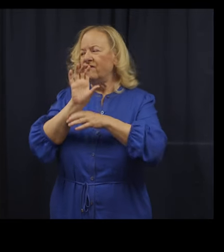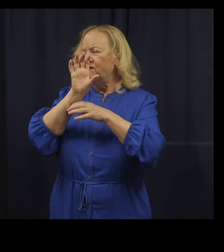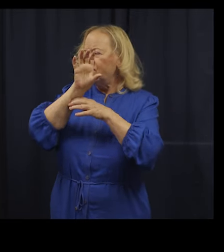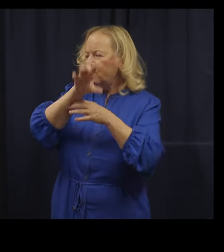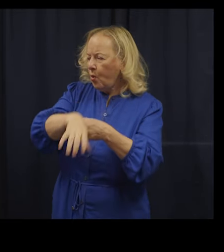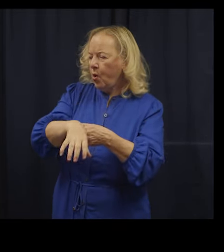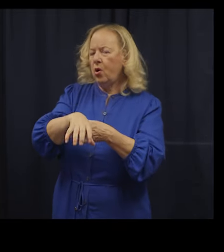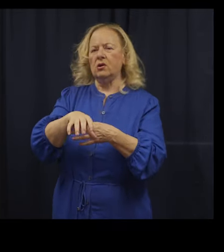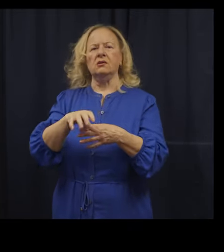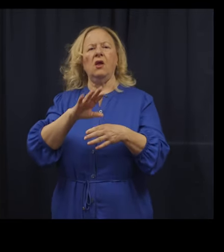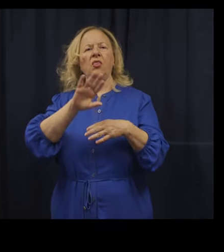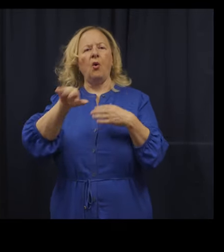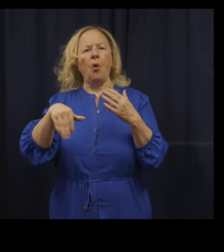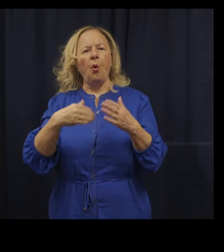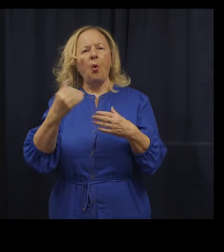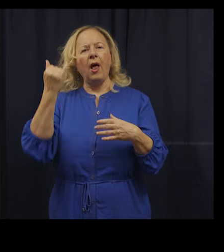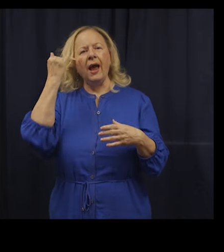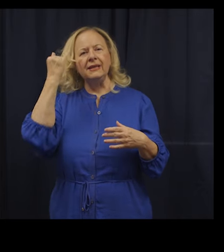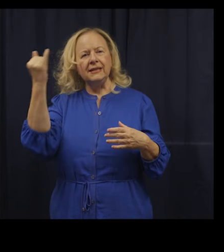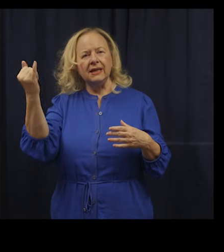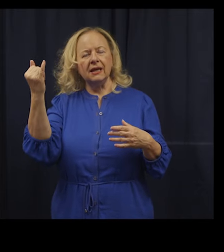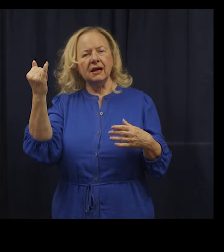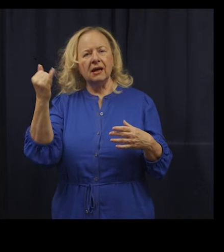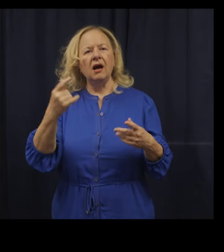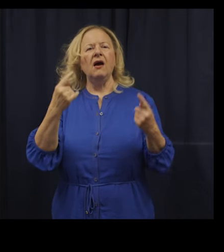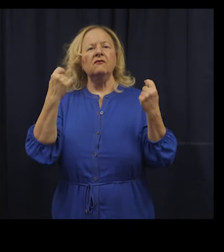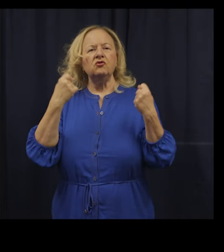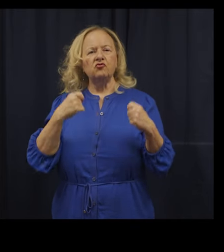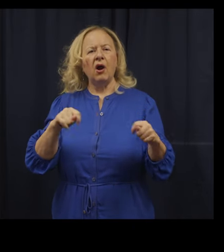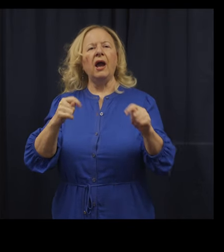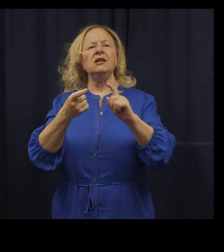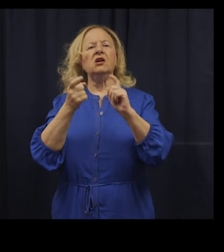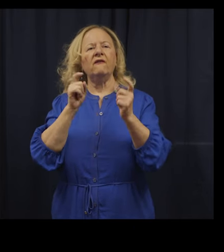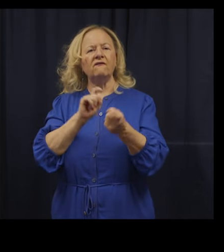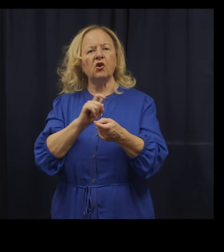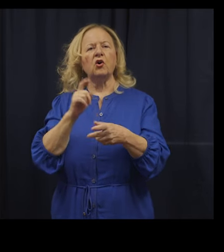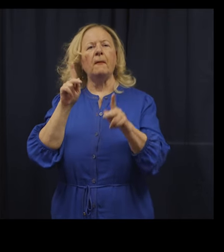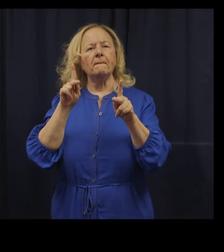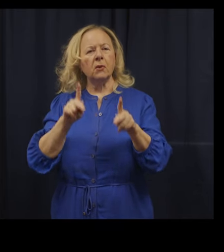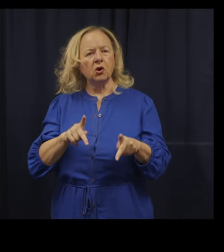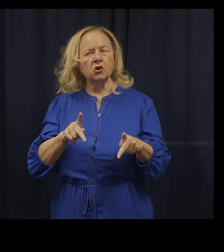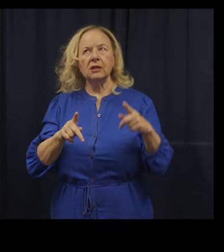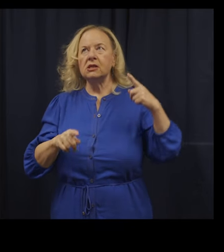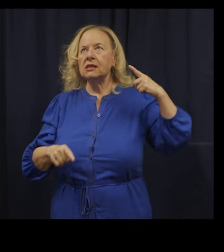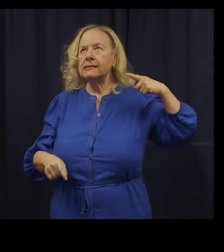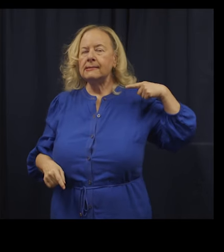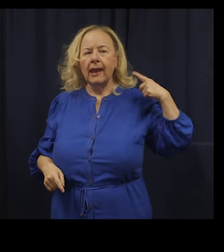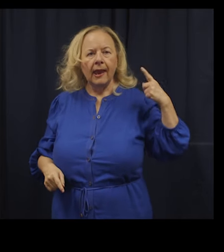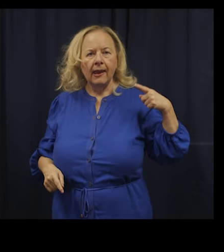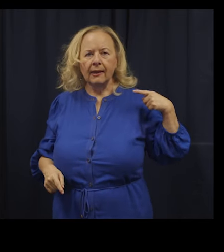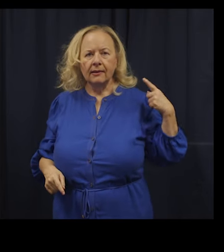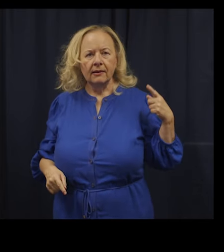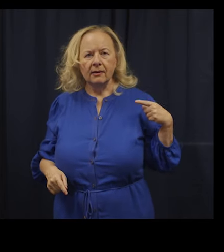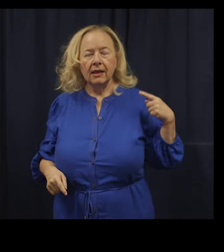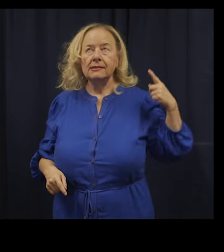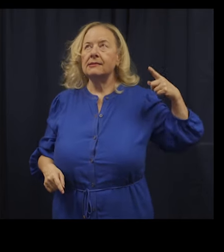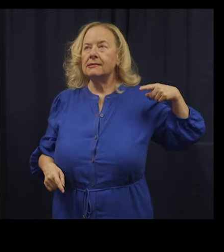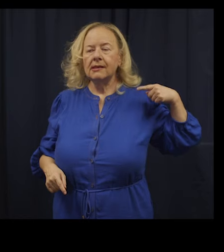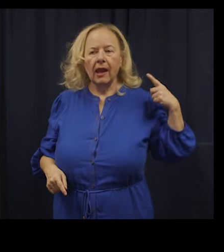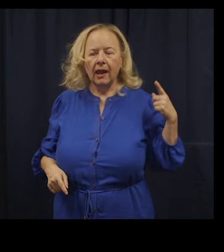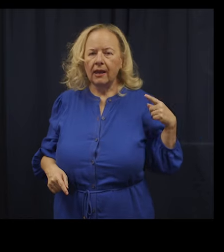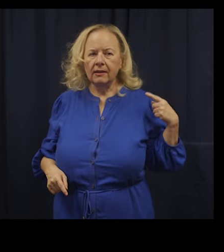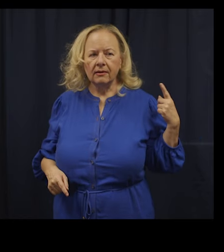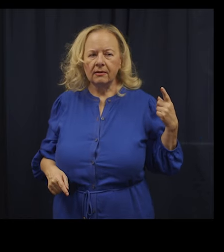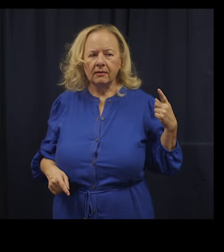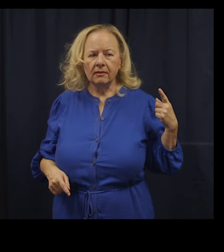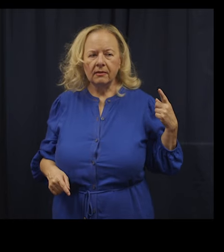kingdom? The whole concept of trying to convert somebody is insane. It's insane.